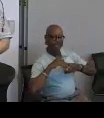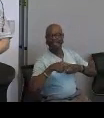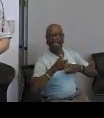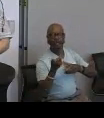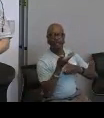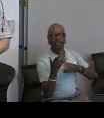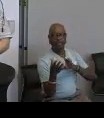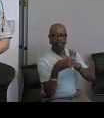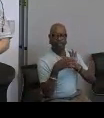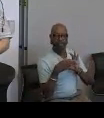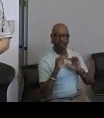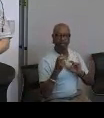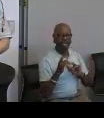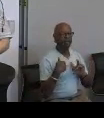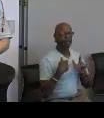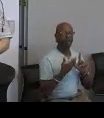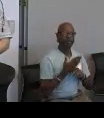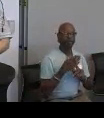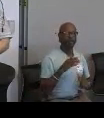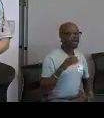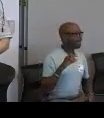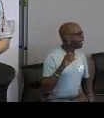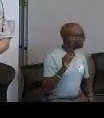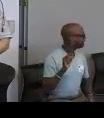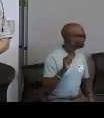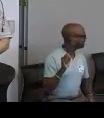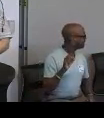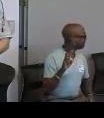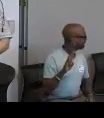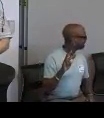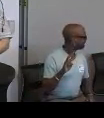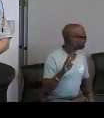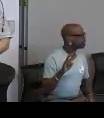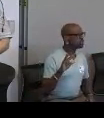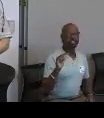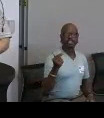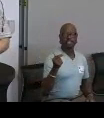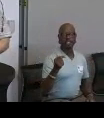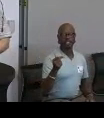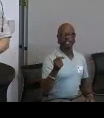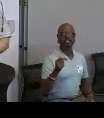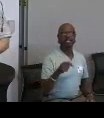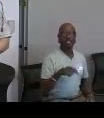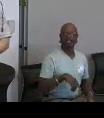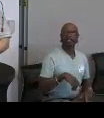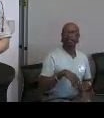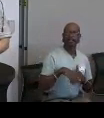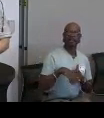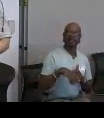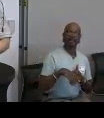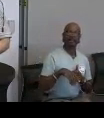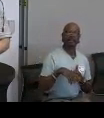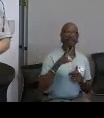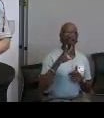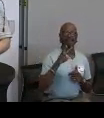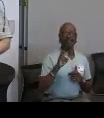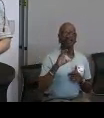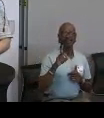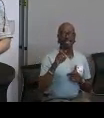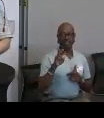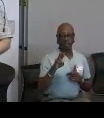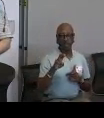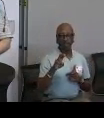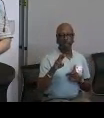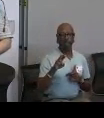artifacts through SVG, scalable vector graphics. Yeah, so all you need to do to write scalable